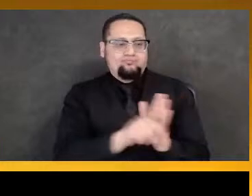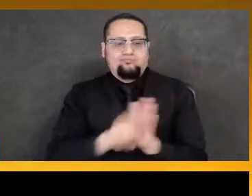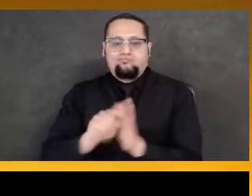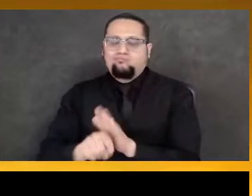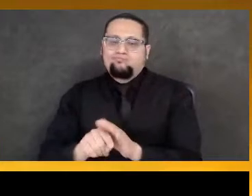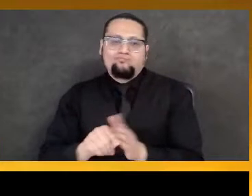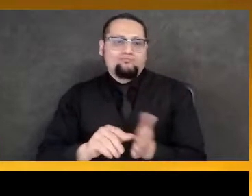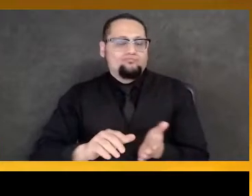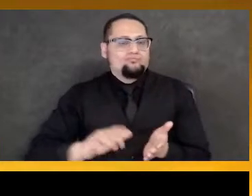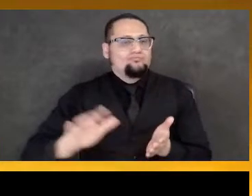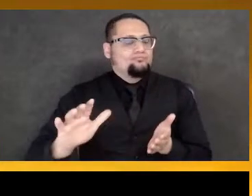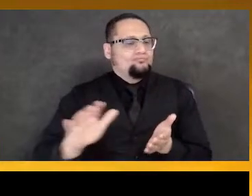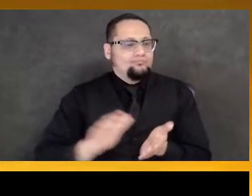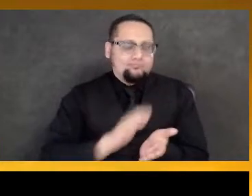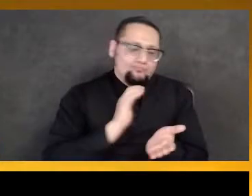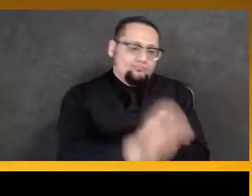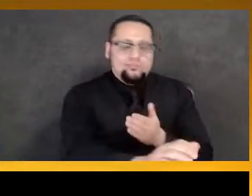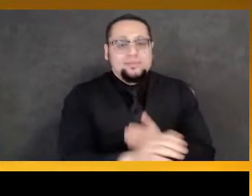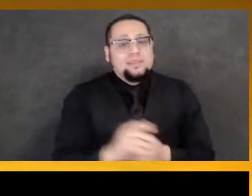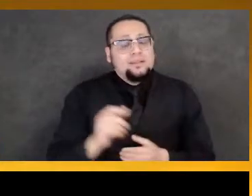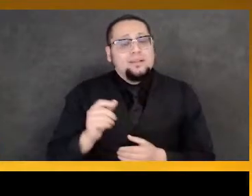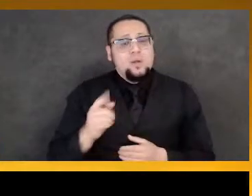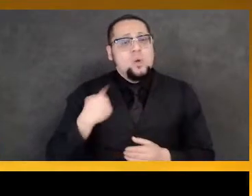this state are minimized.